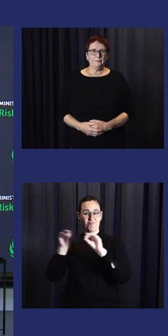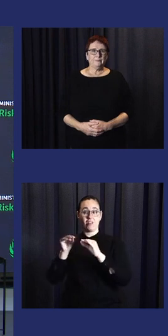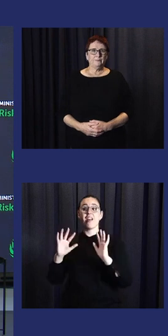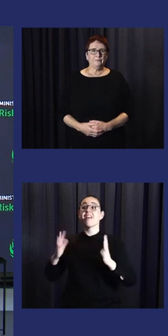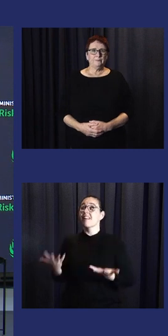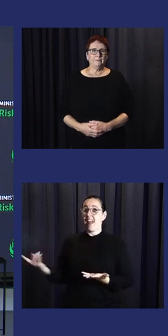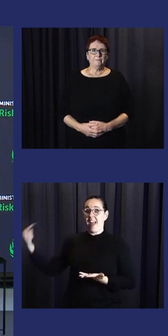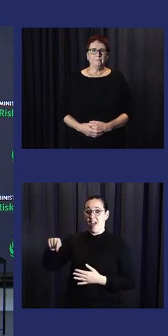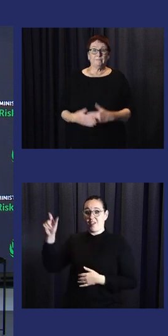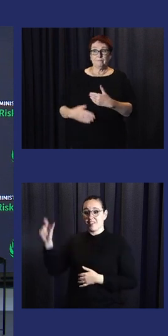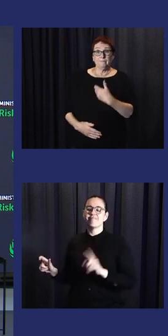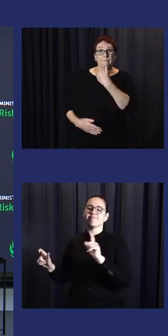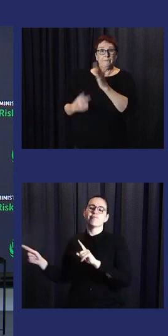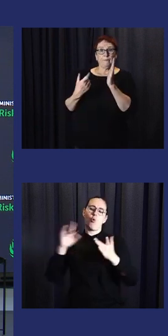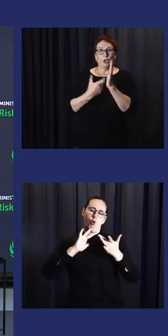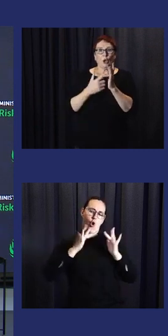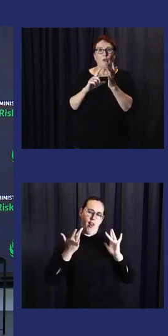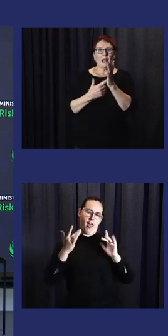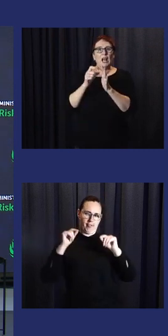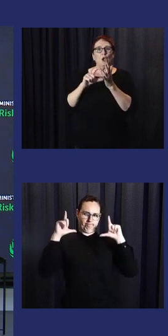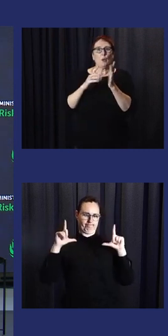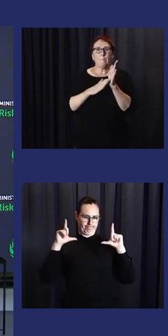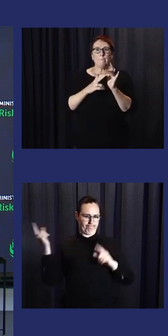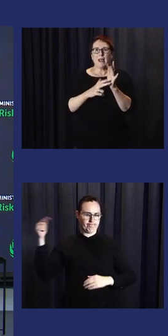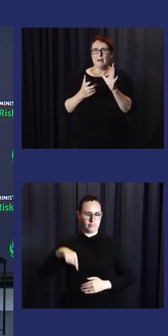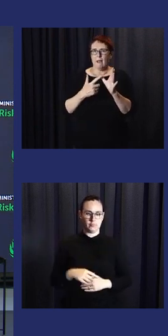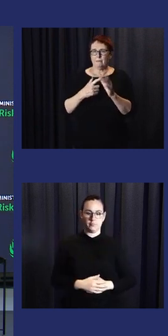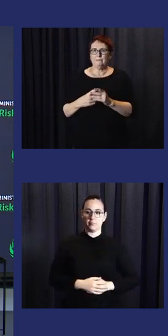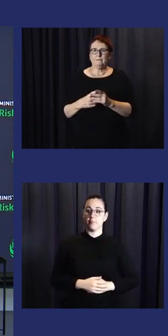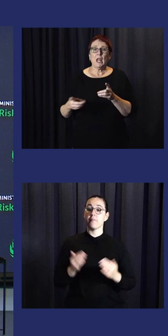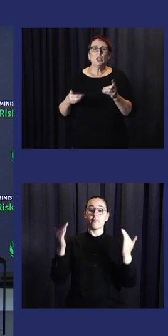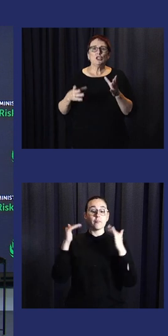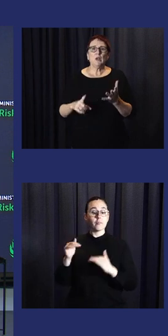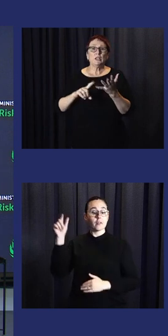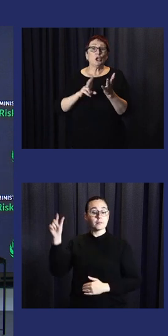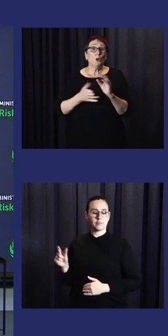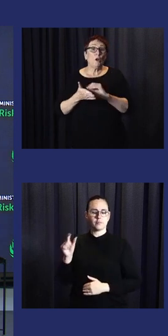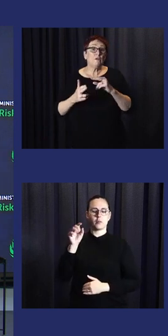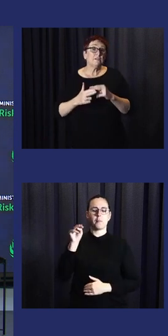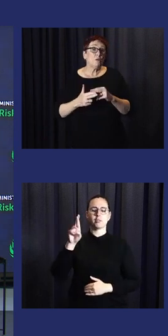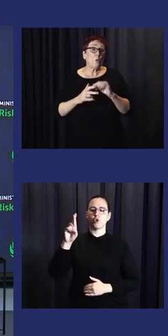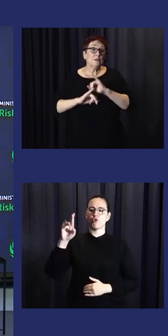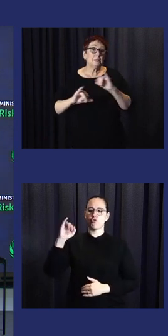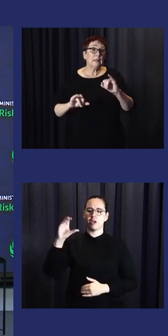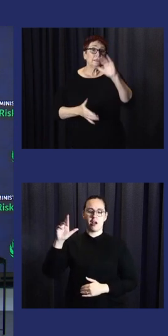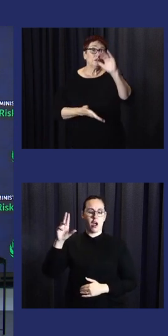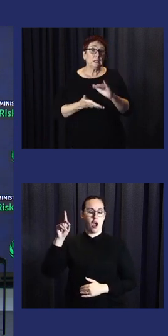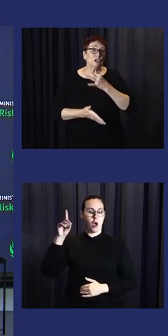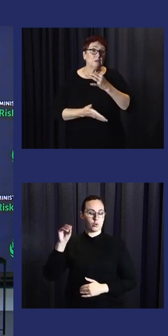And moving left, we have Ricardo Mena, who is the Director of the United Nations Office for Disaster Risk Reduction in